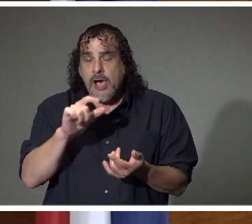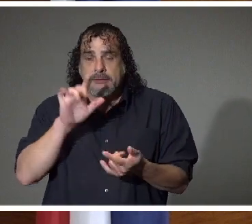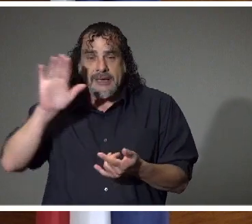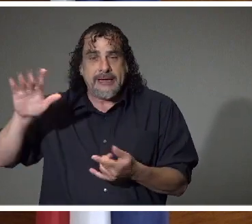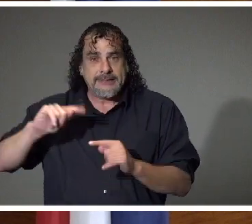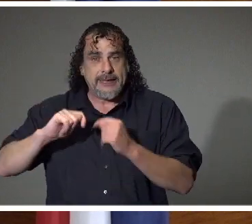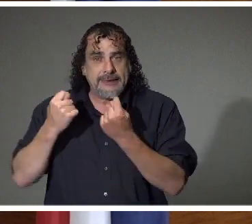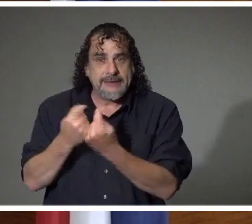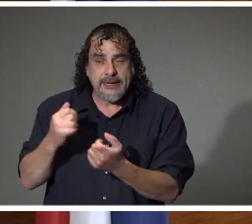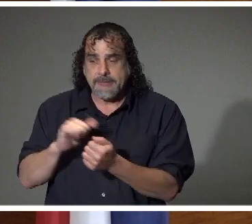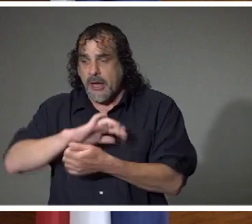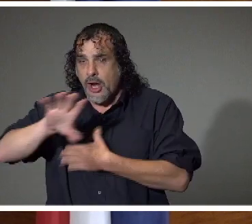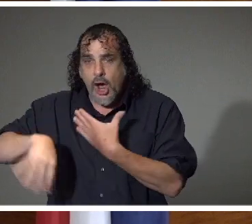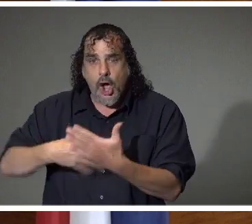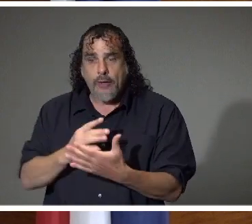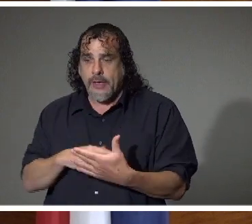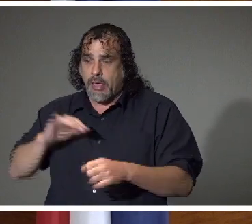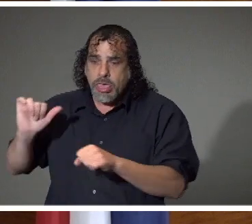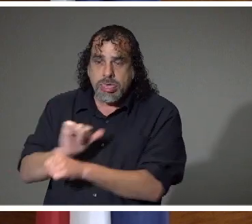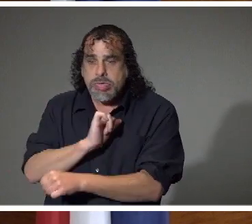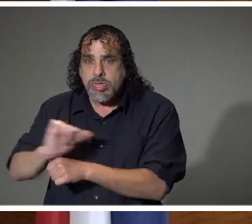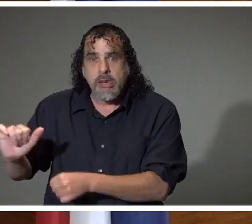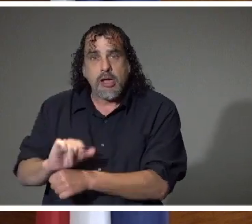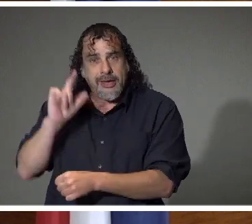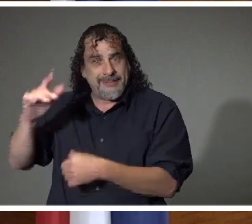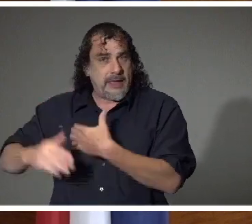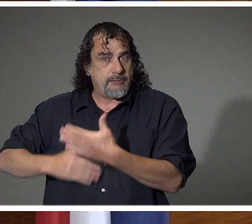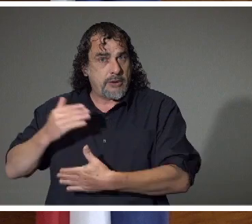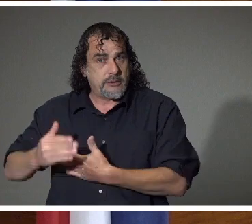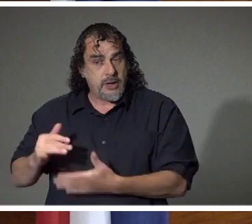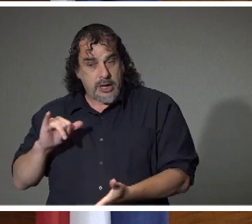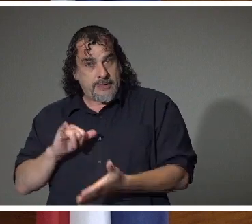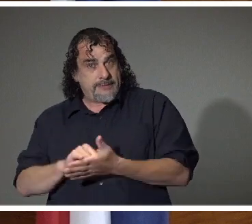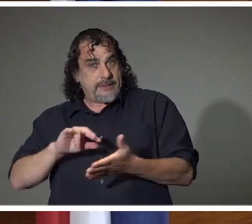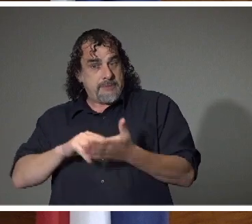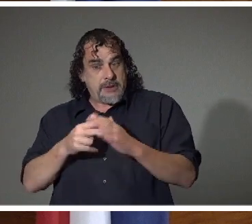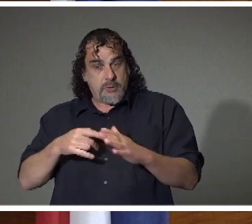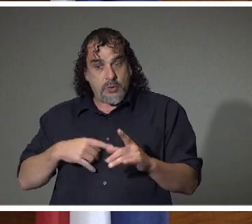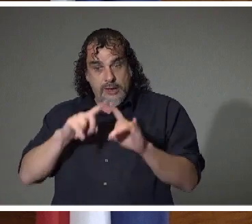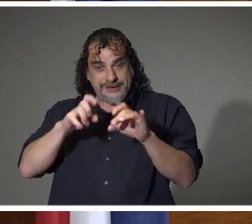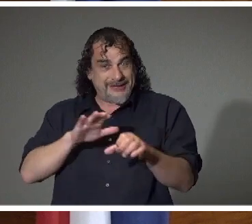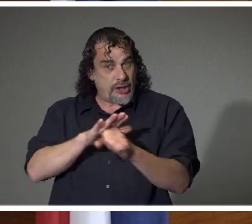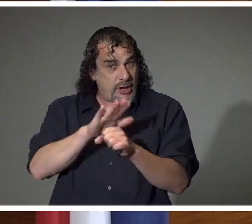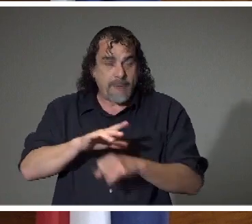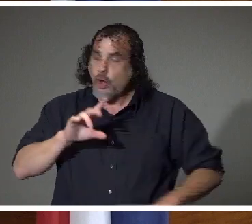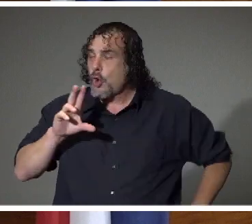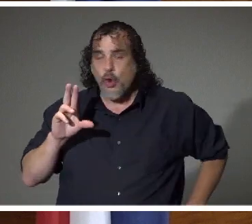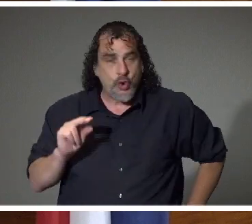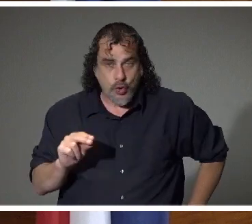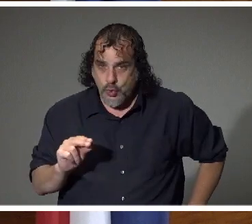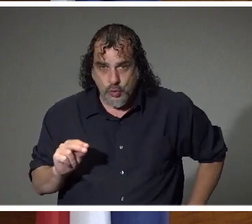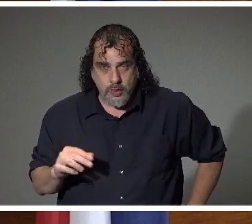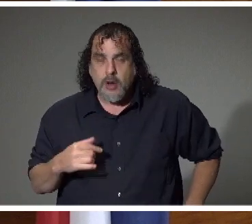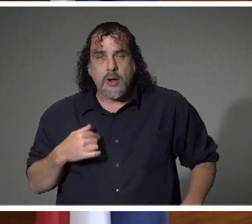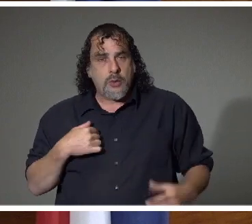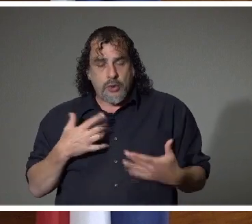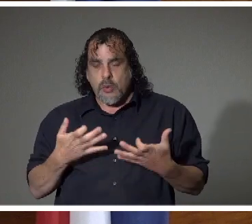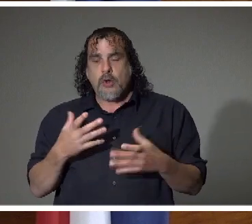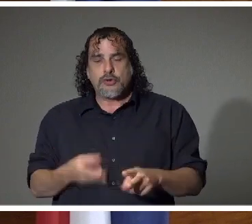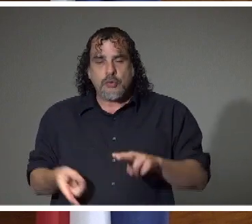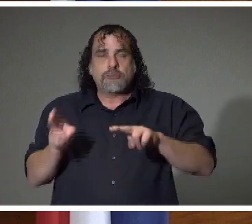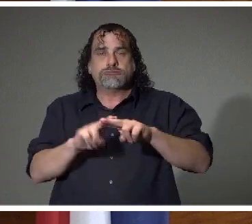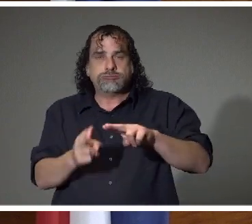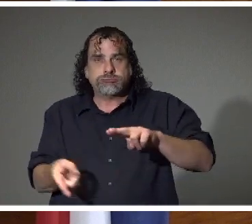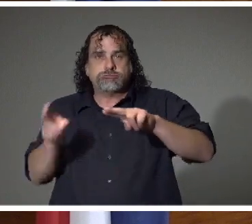been engaged and involved in that process. That doesn't mean that we're testing enough people. It doesn't mean that we do not want to continue to